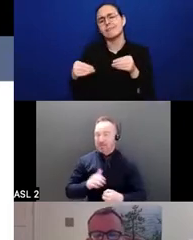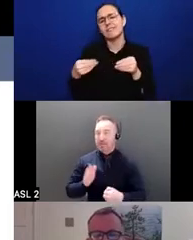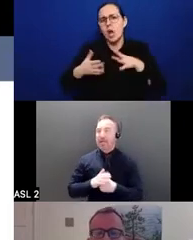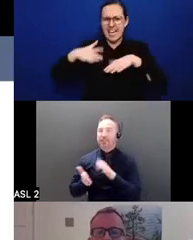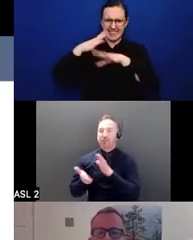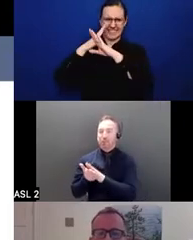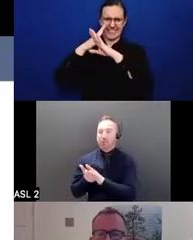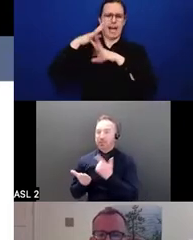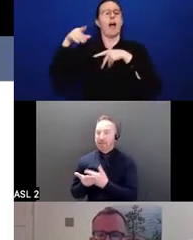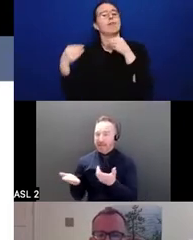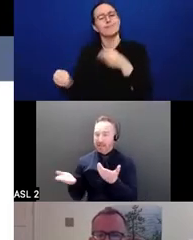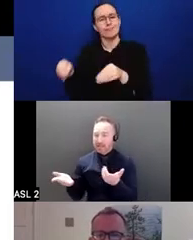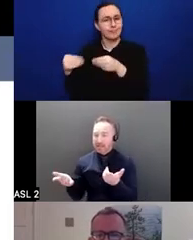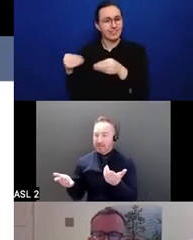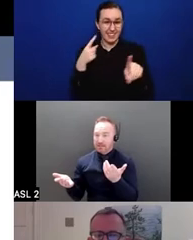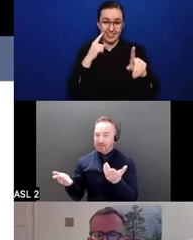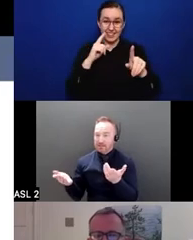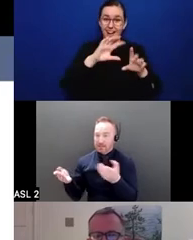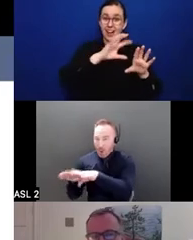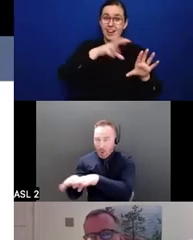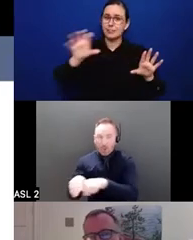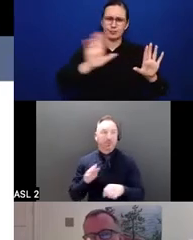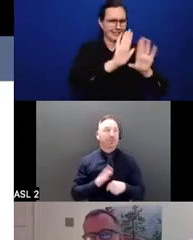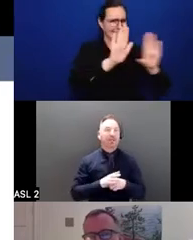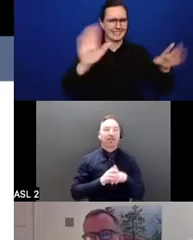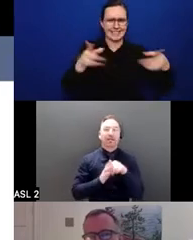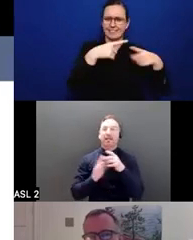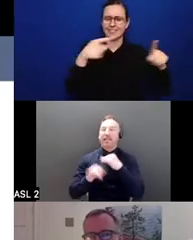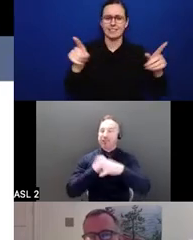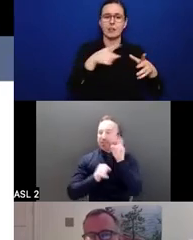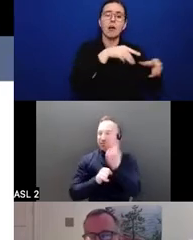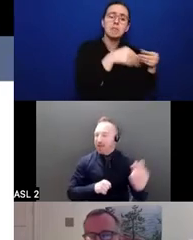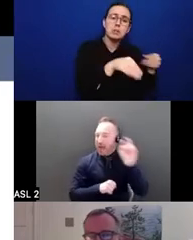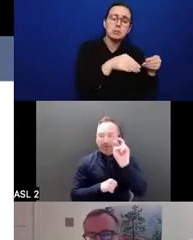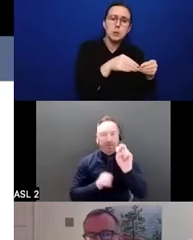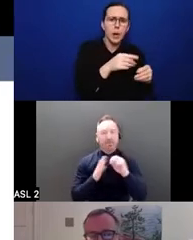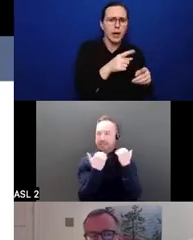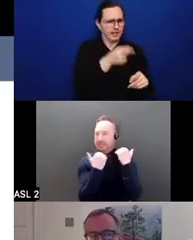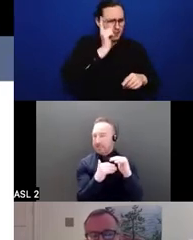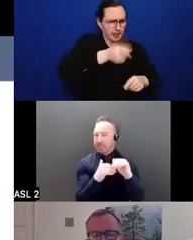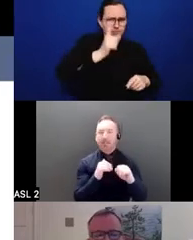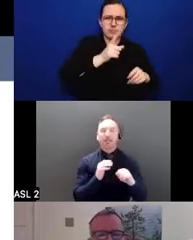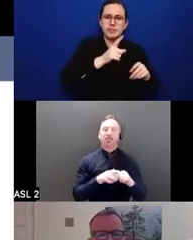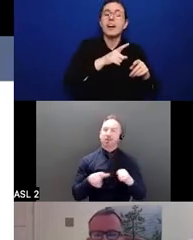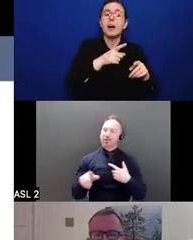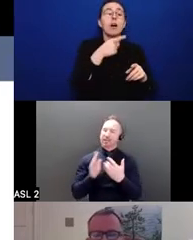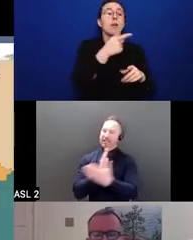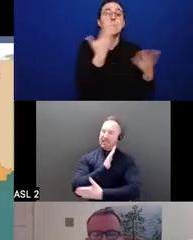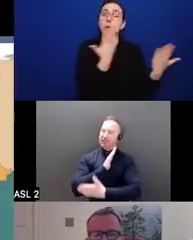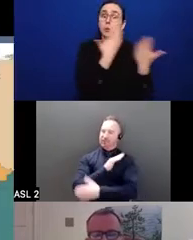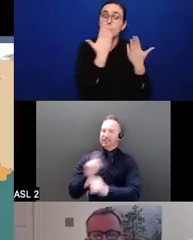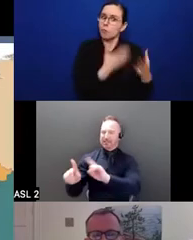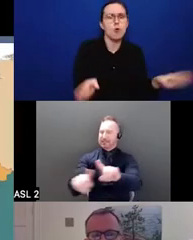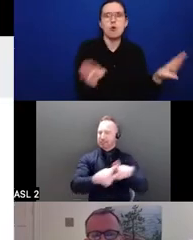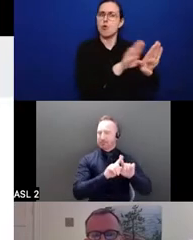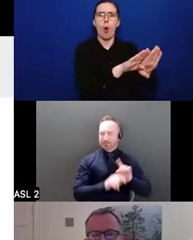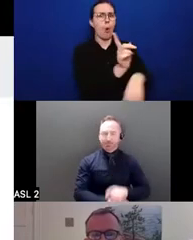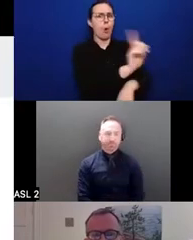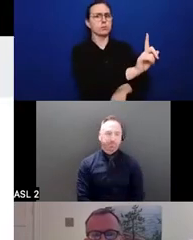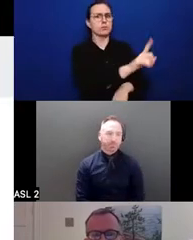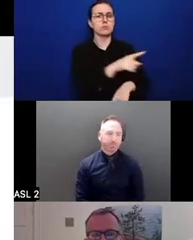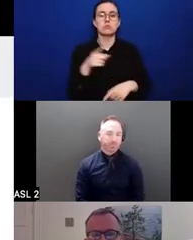travel. So these are important aspects that differentiate between countries. Next slide, please.